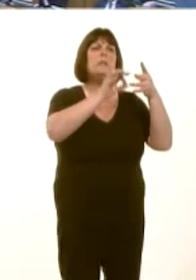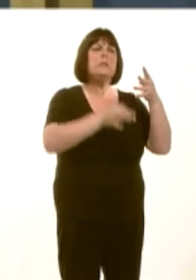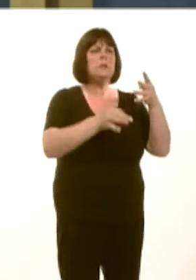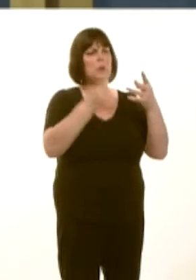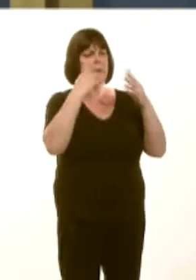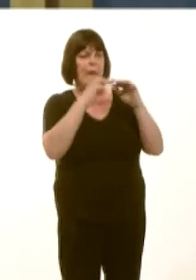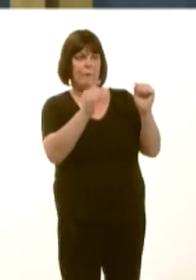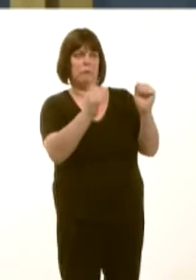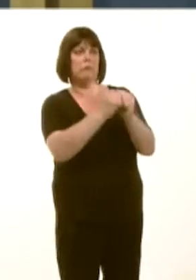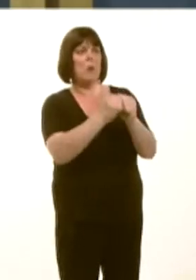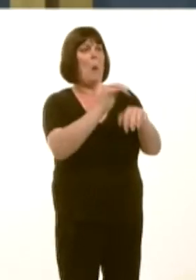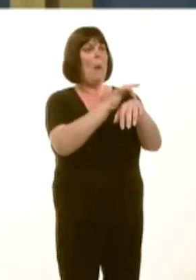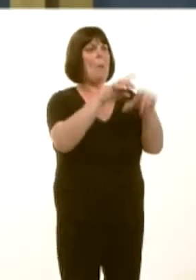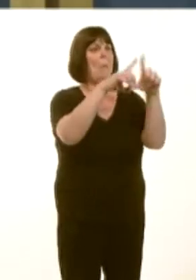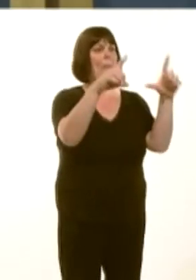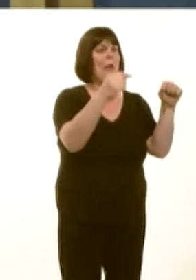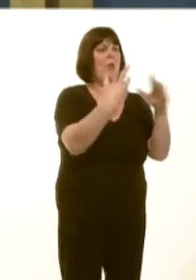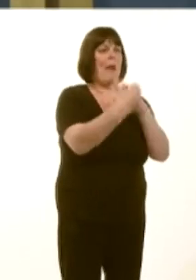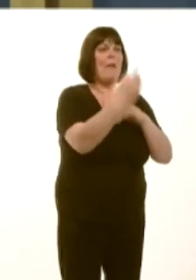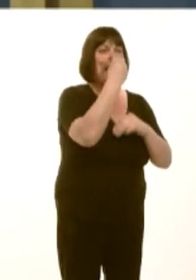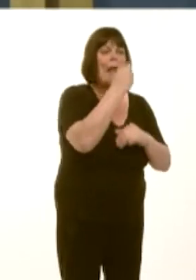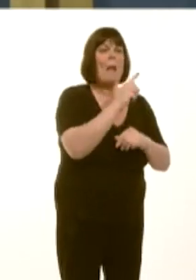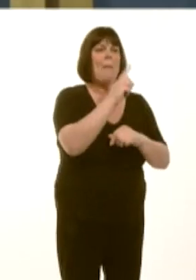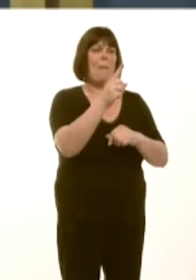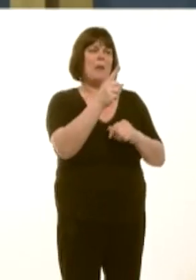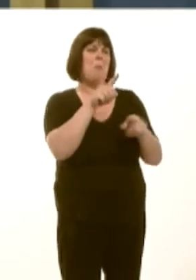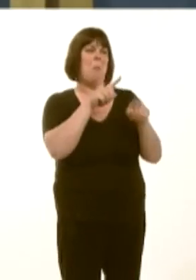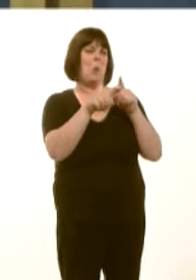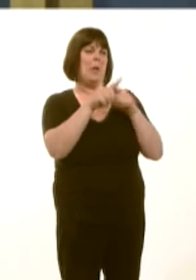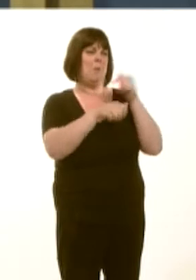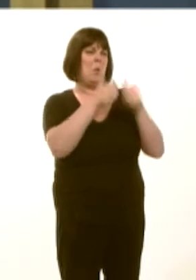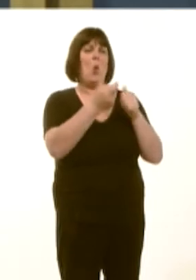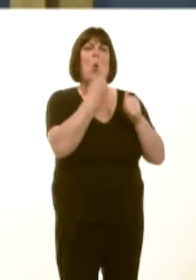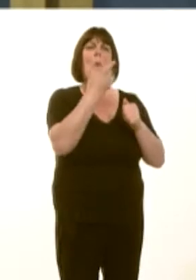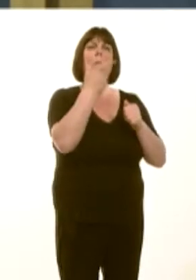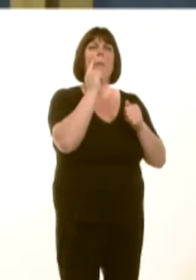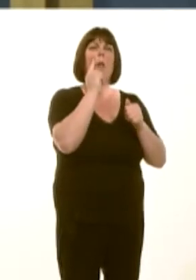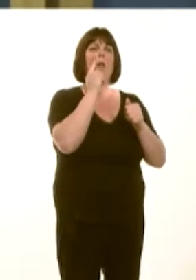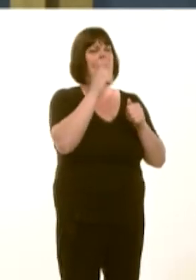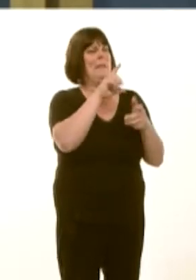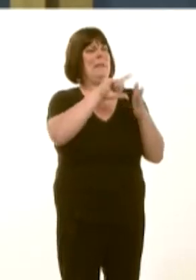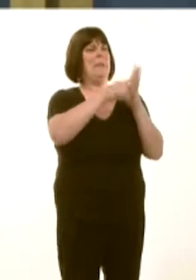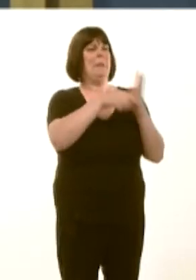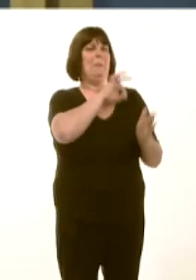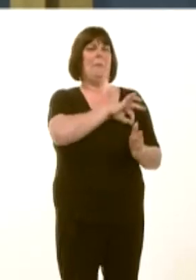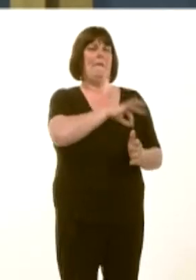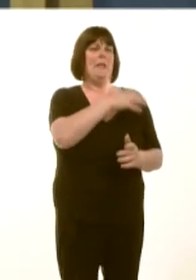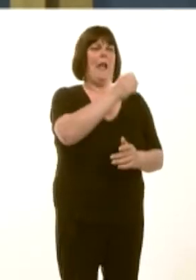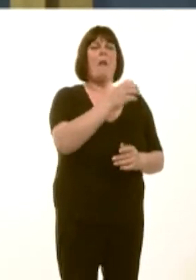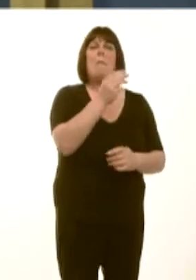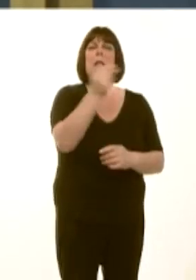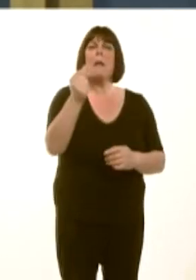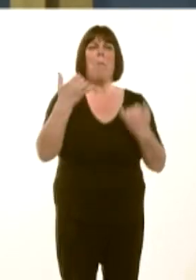is heavily weighed in favour of those in receipt of disability benefits. Some medical